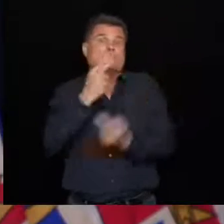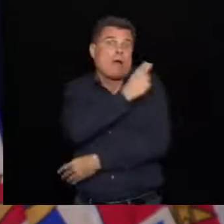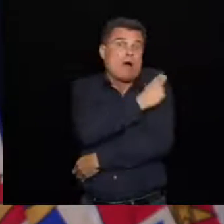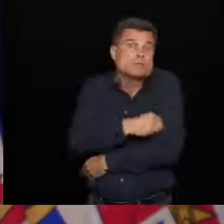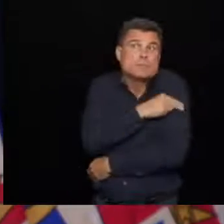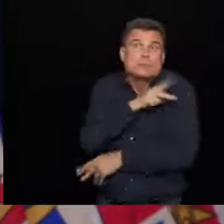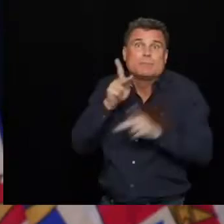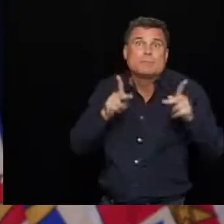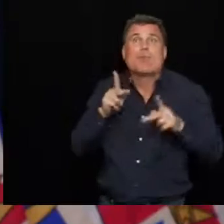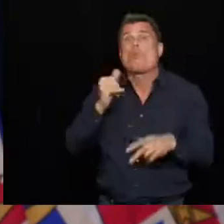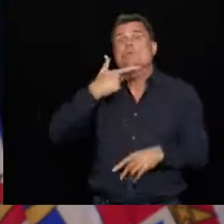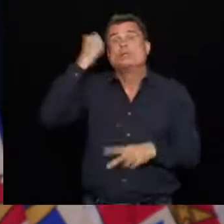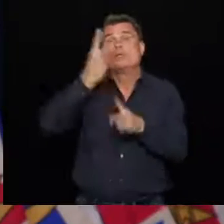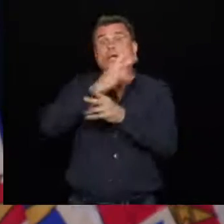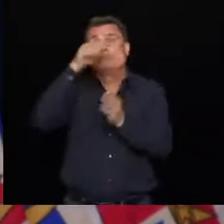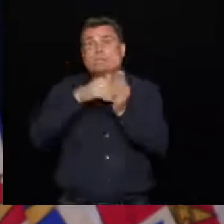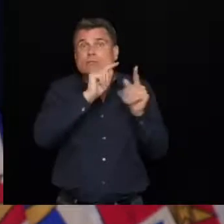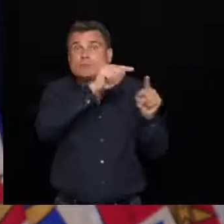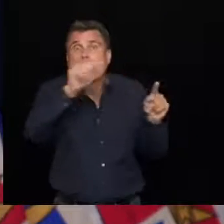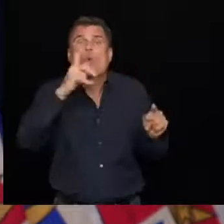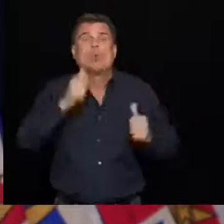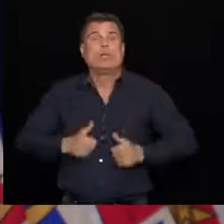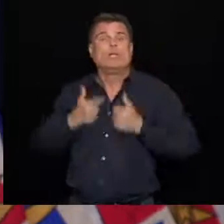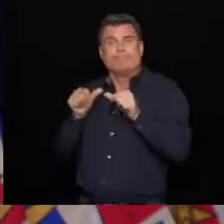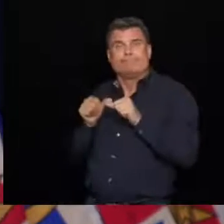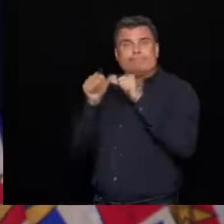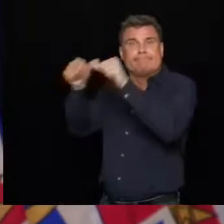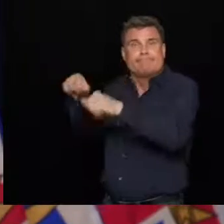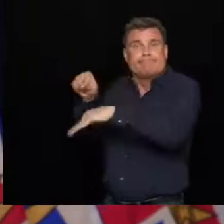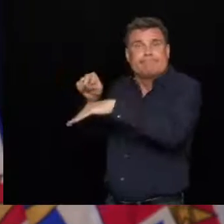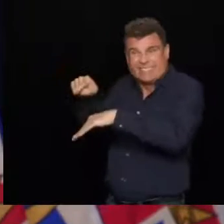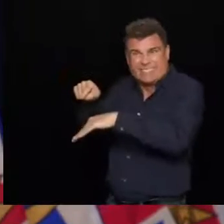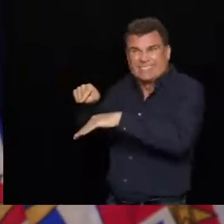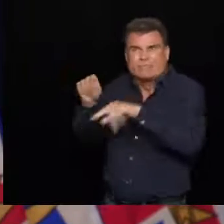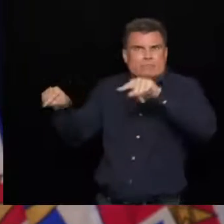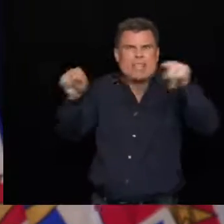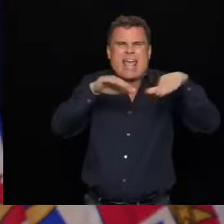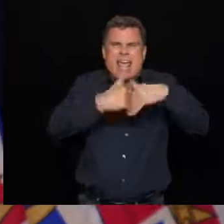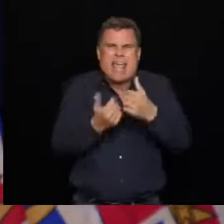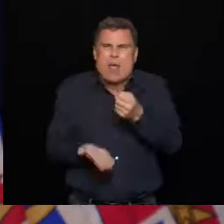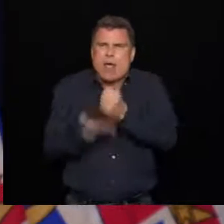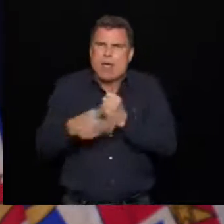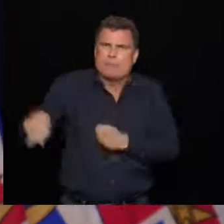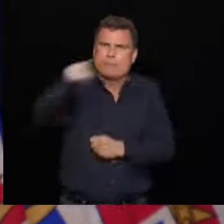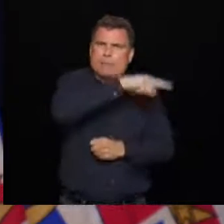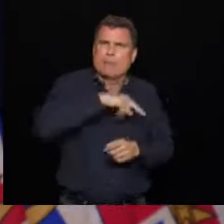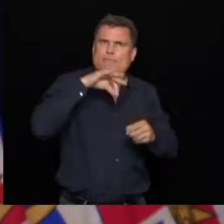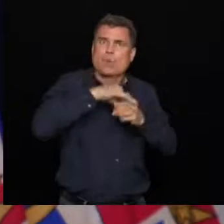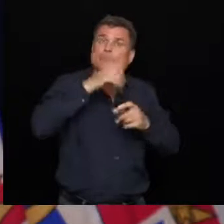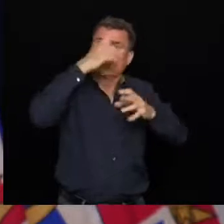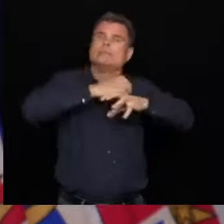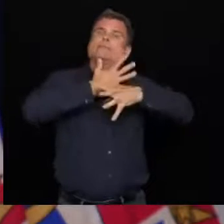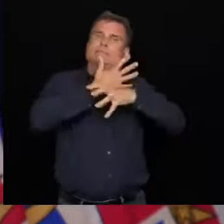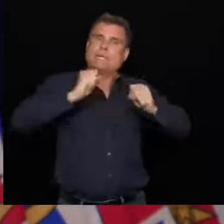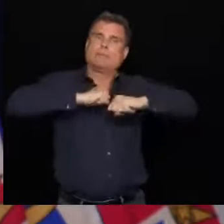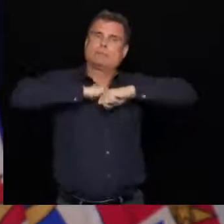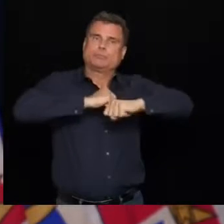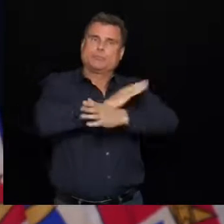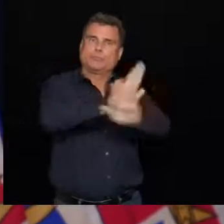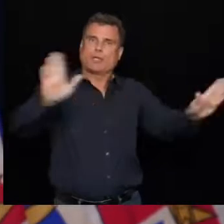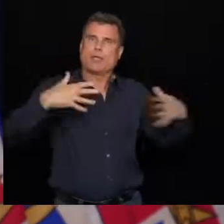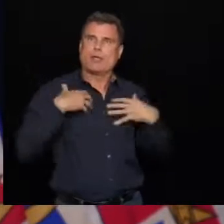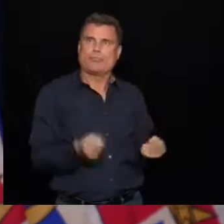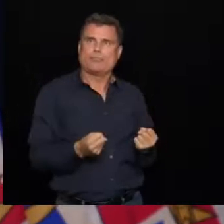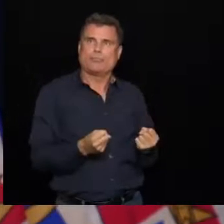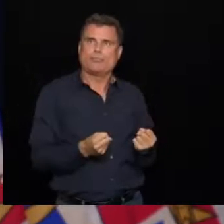you say, a lot of it will involve opportunities over longer periods of time, but also mail-in ballots. And